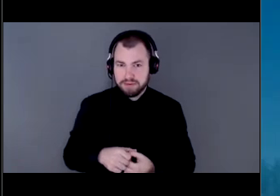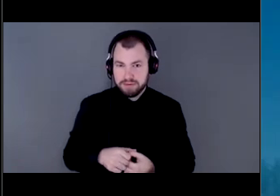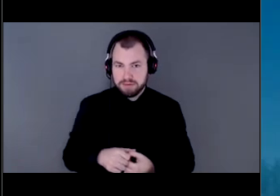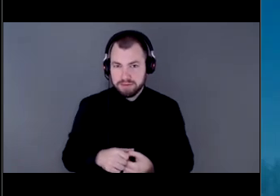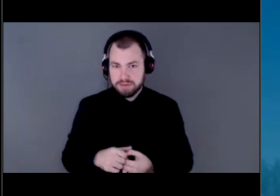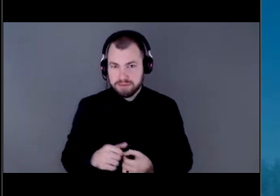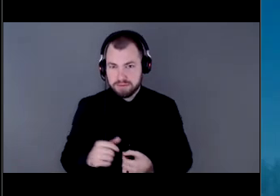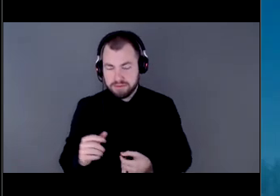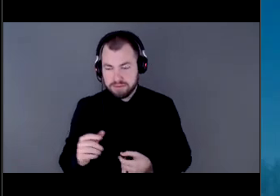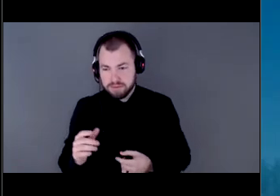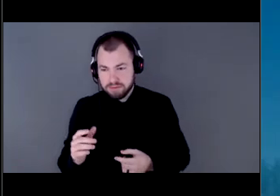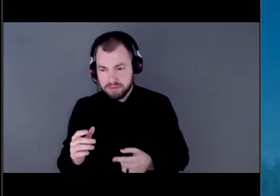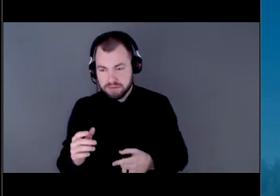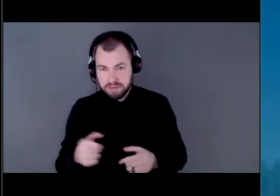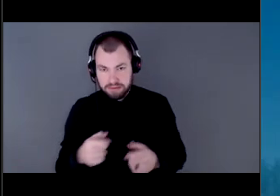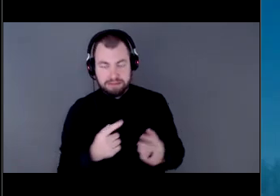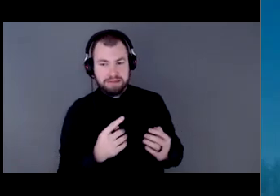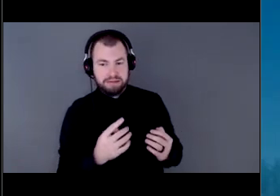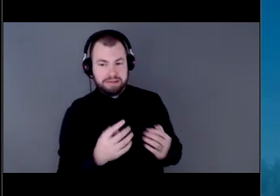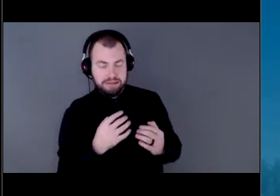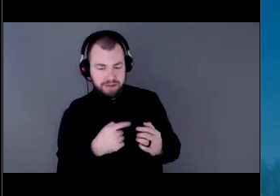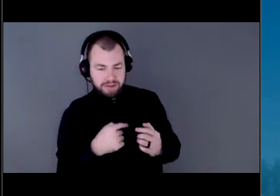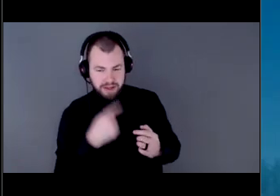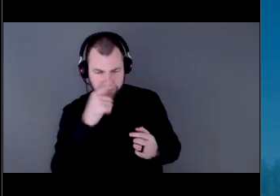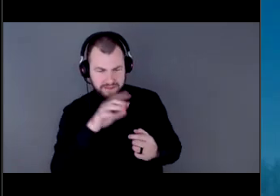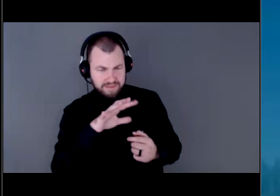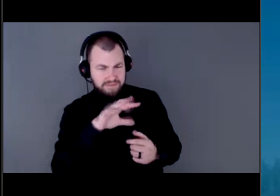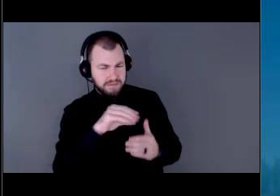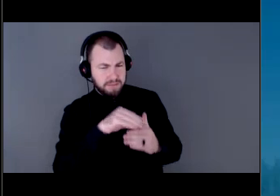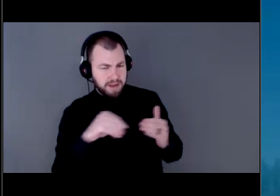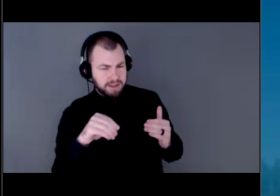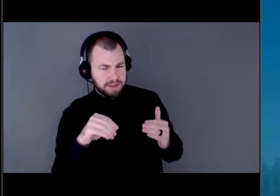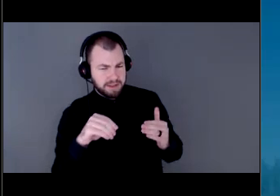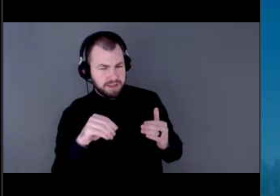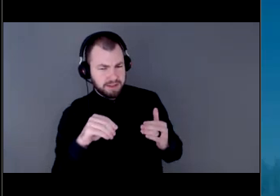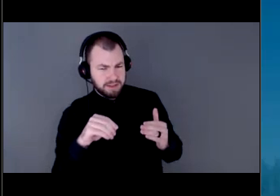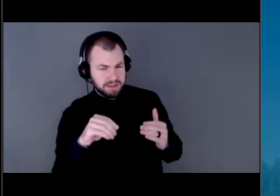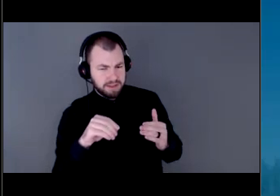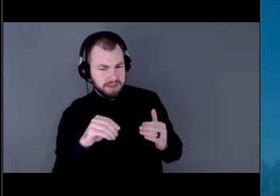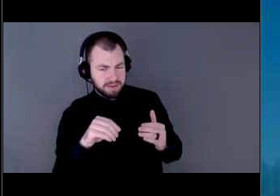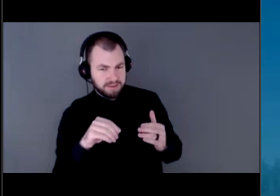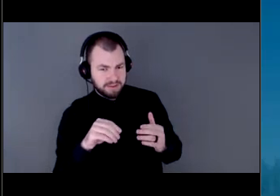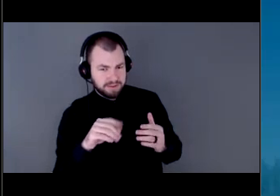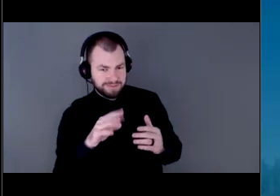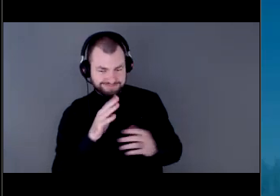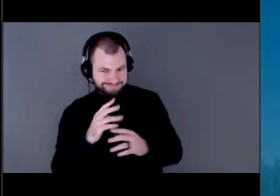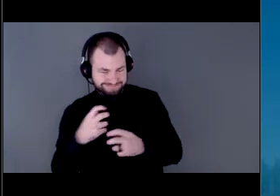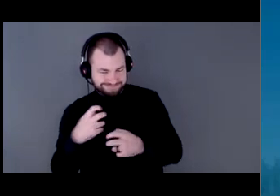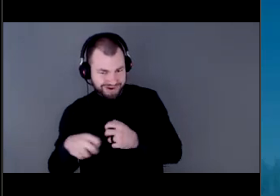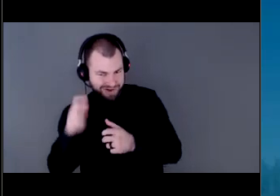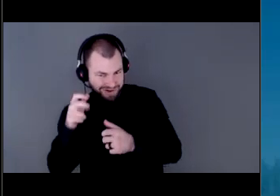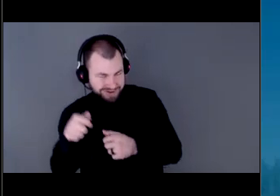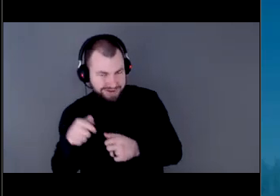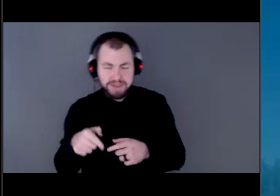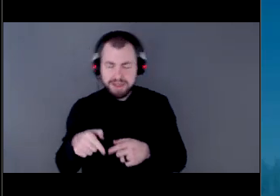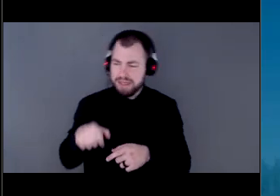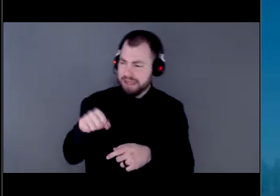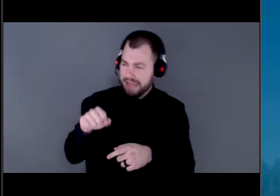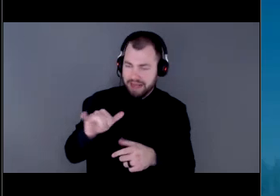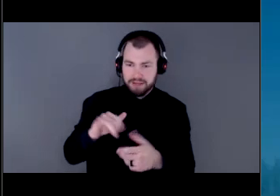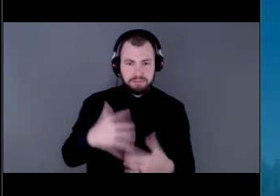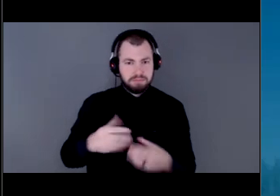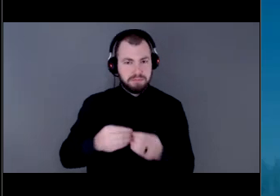And you put me on the spot, I think $50 we collect a bunch of them. Yeah, so it's costly,